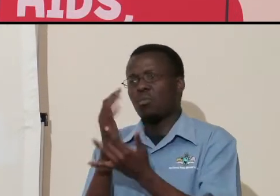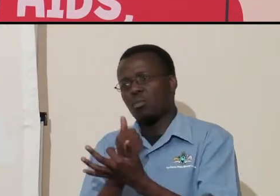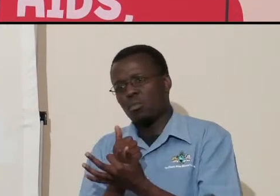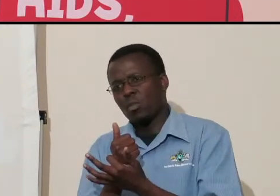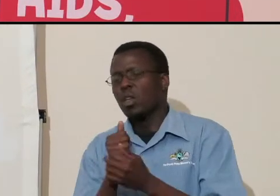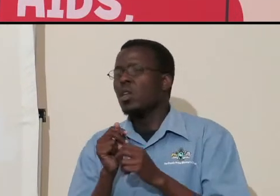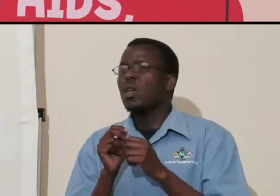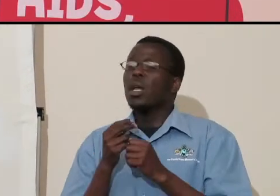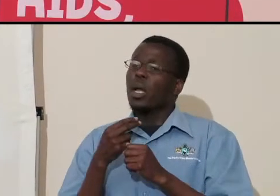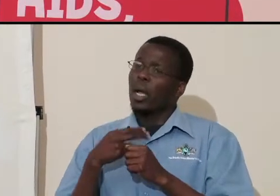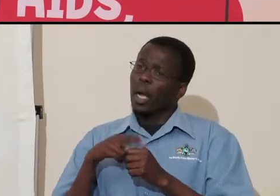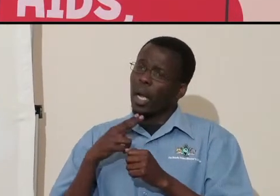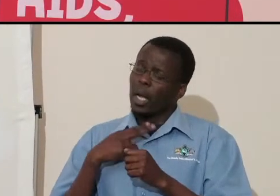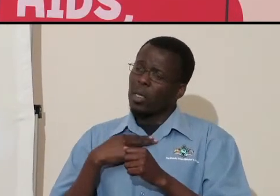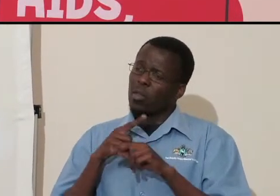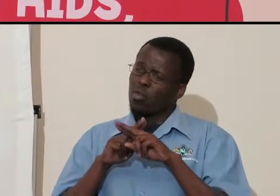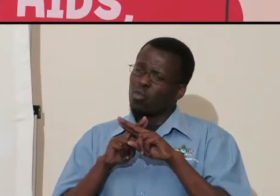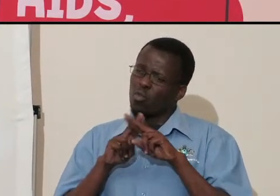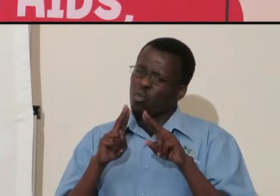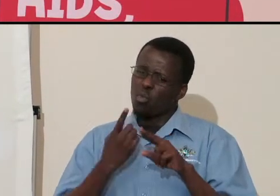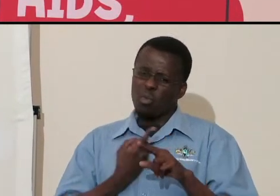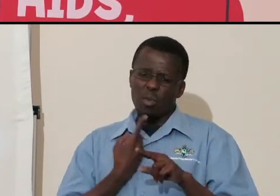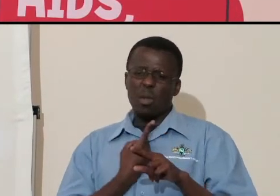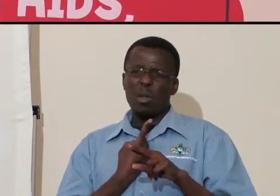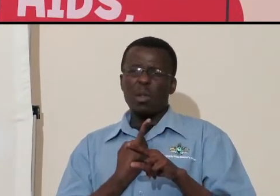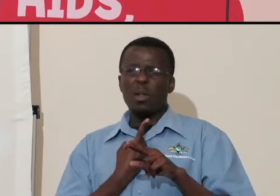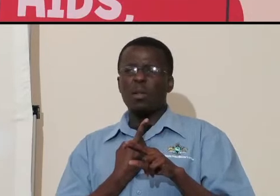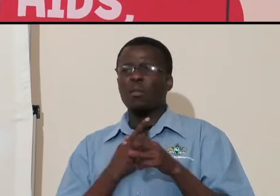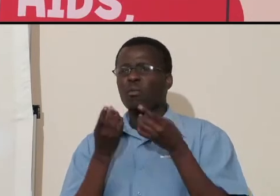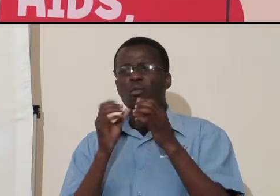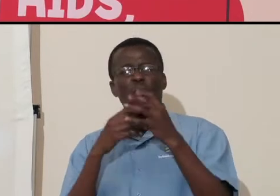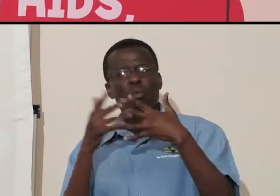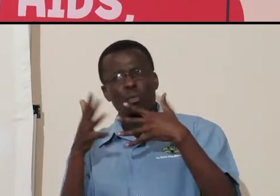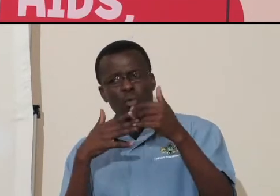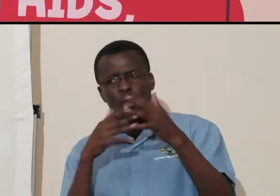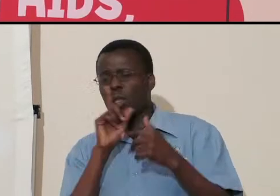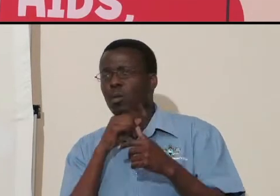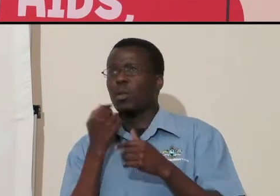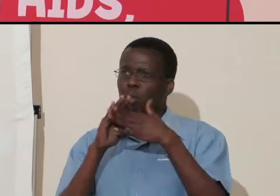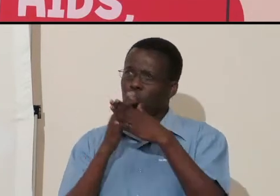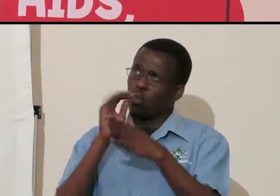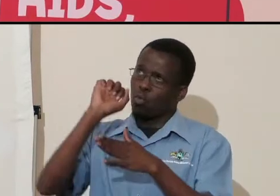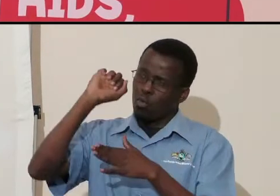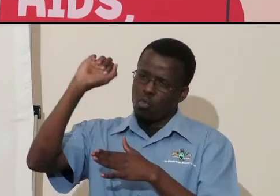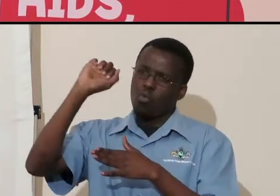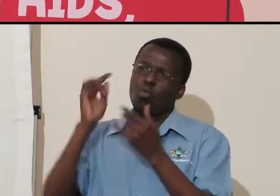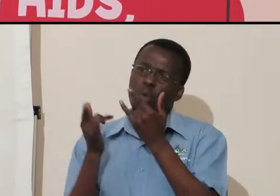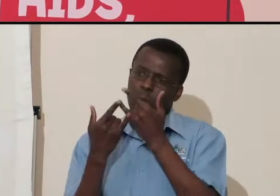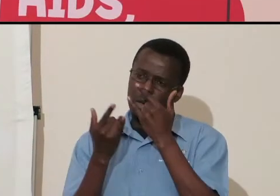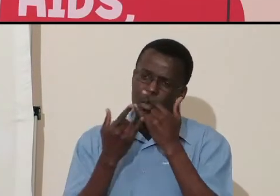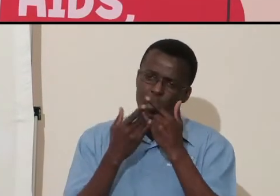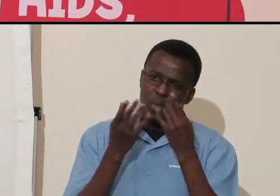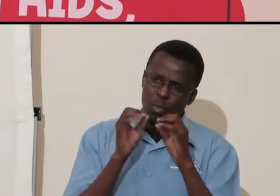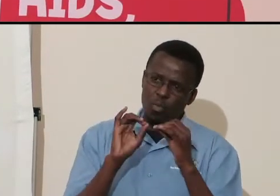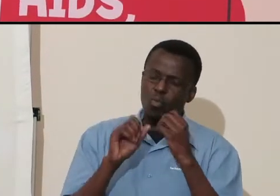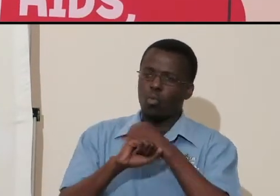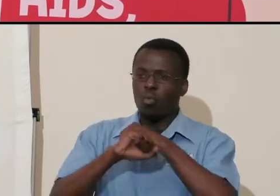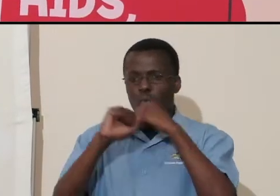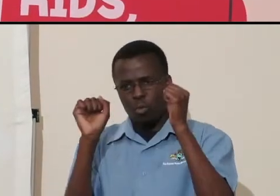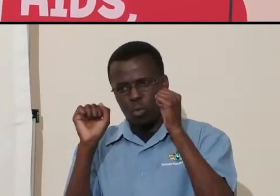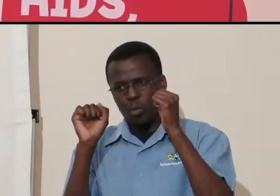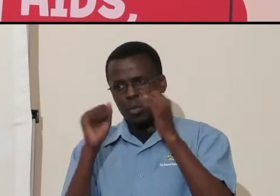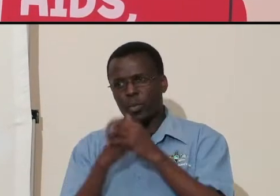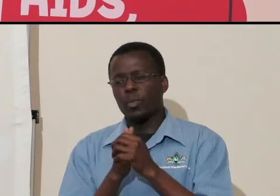through our strength, but it is through your mercy and grace. Father, bless